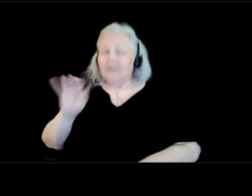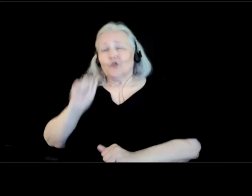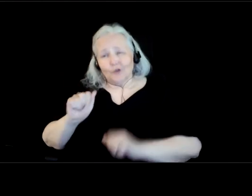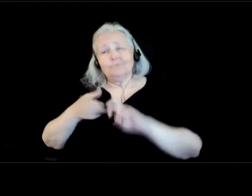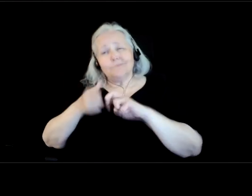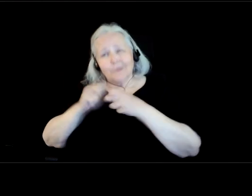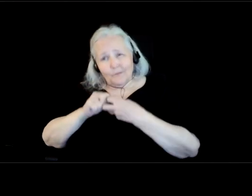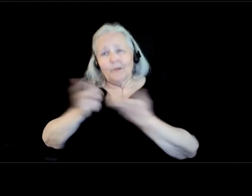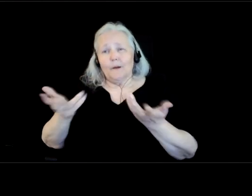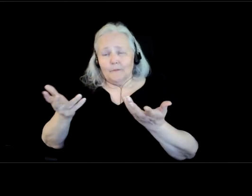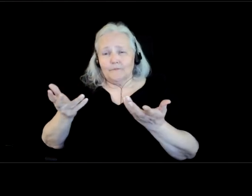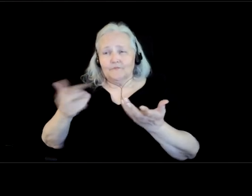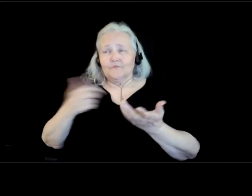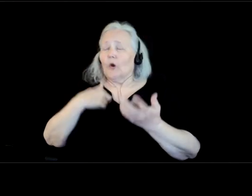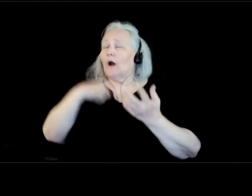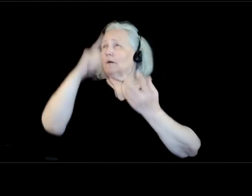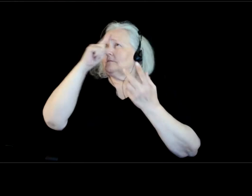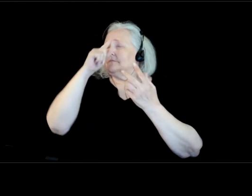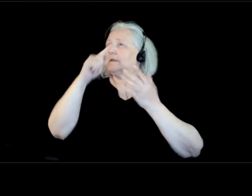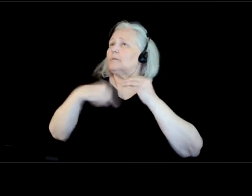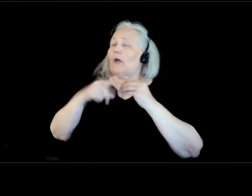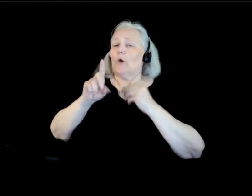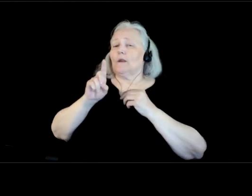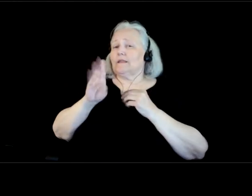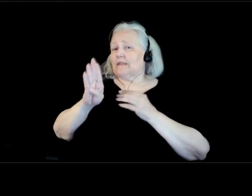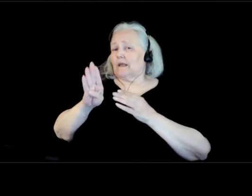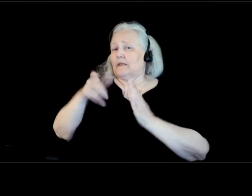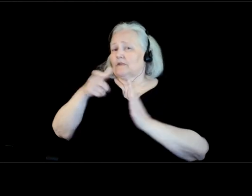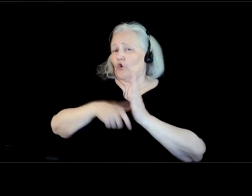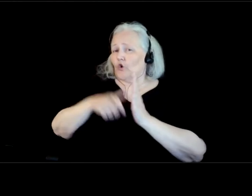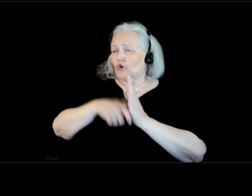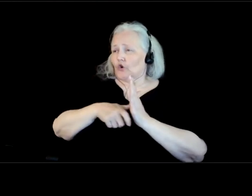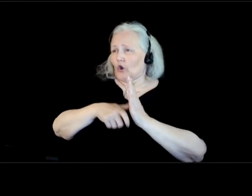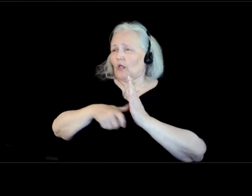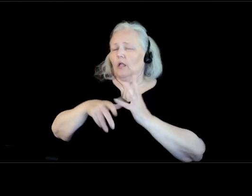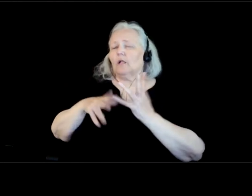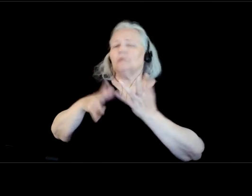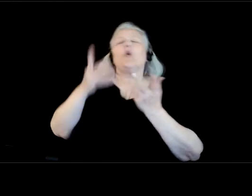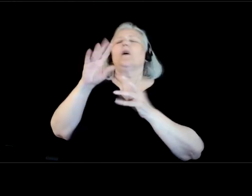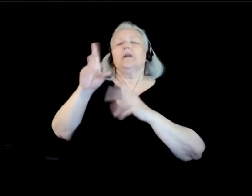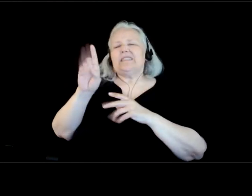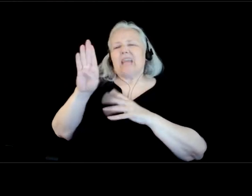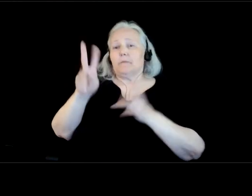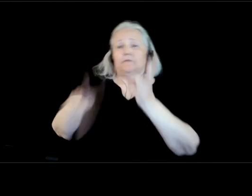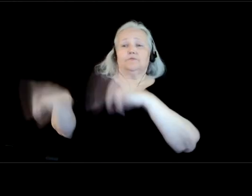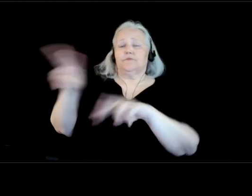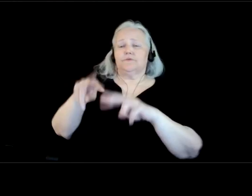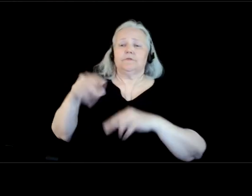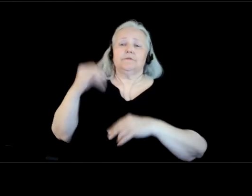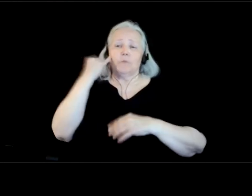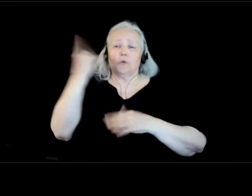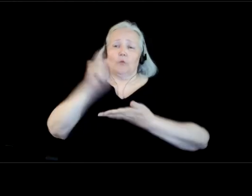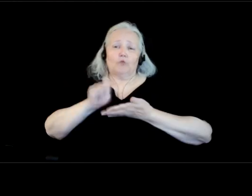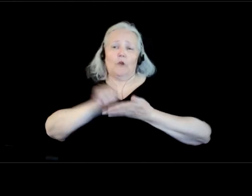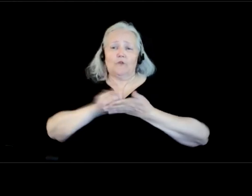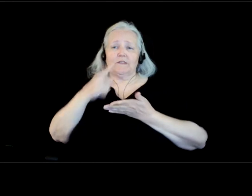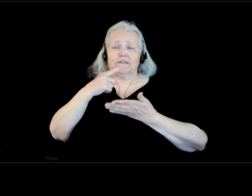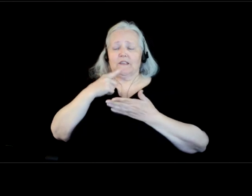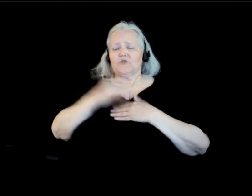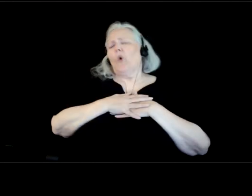could imagine from a database article or like an overview would be someone saying, oh my gosh, I want to